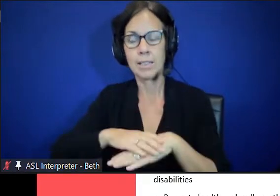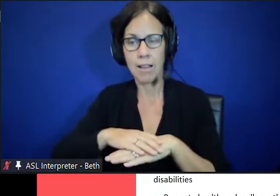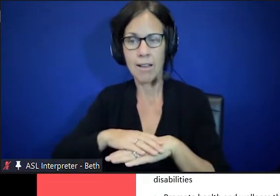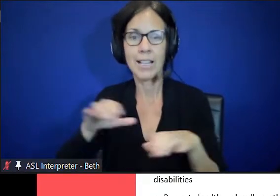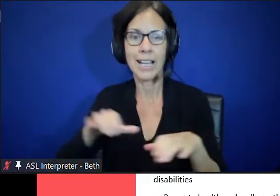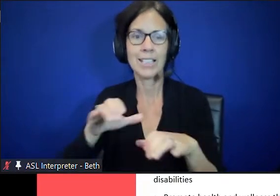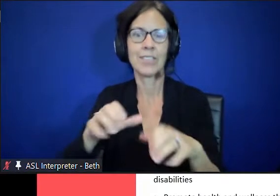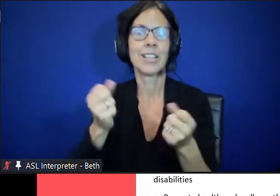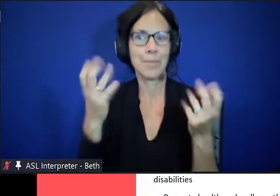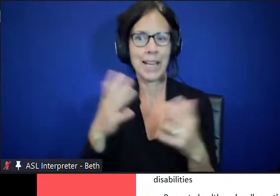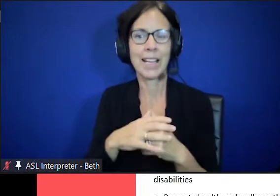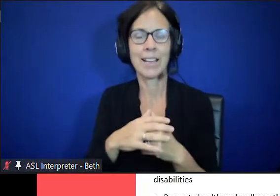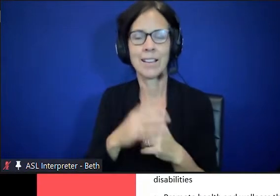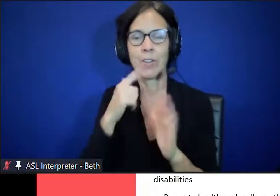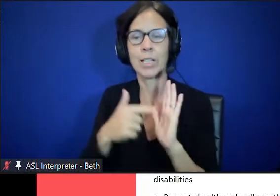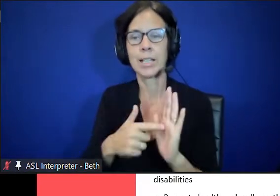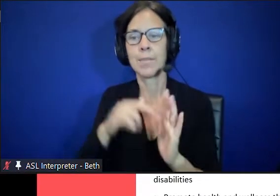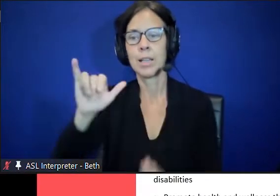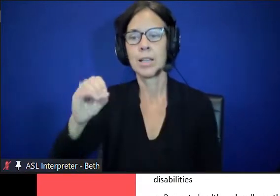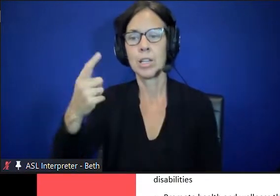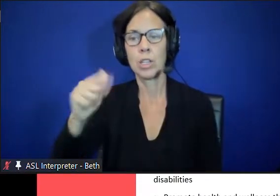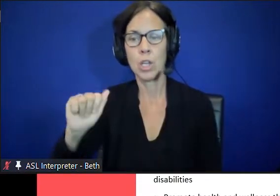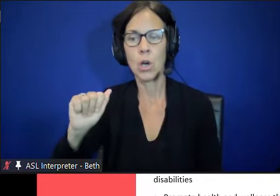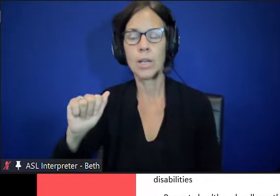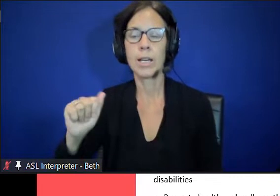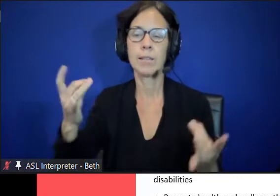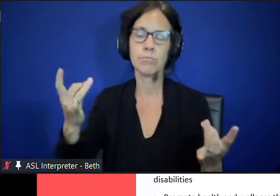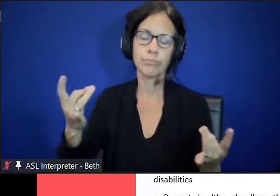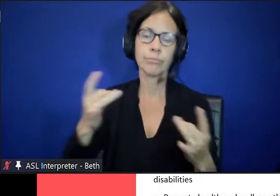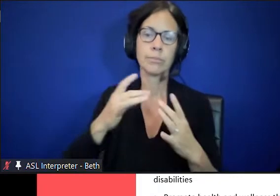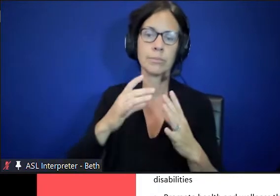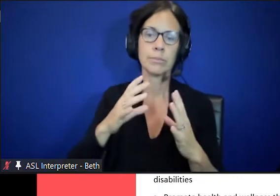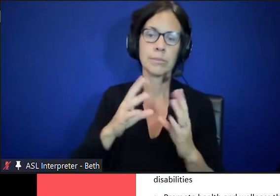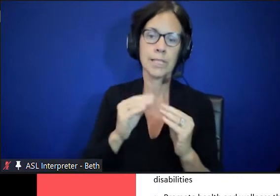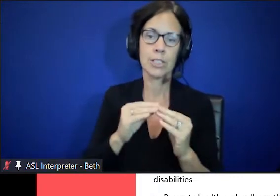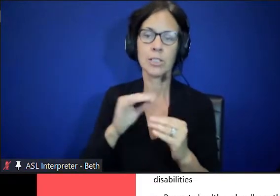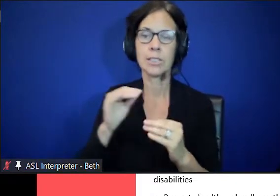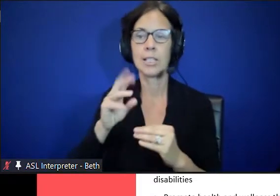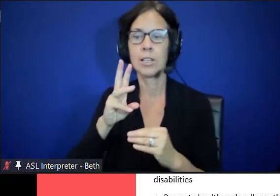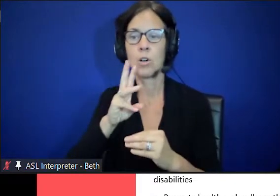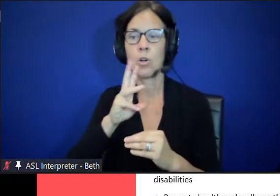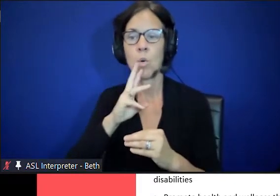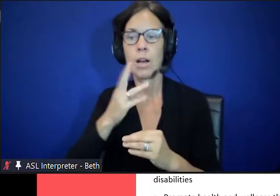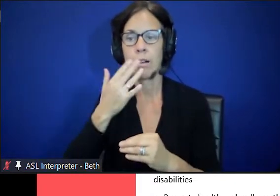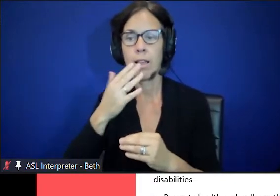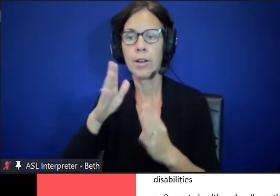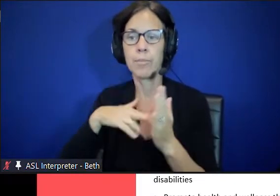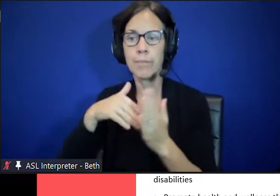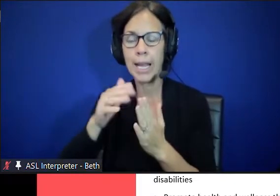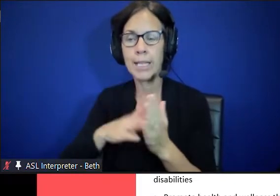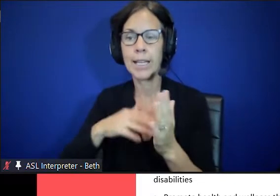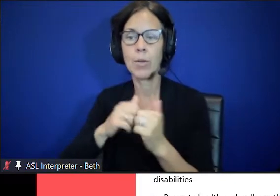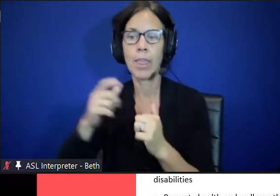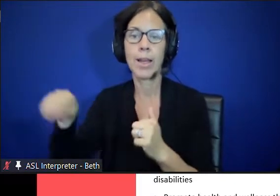for example, we did like yoga sessions, which was really fun. We've done like watercolor sessions with